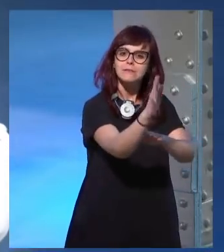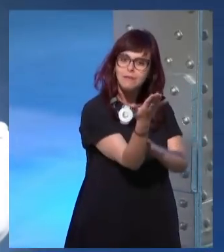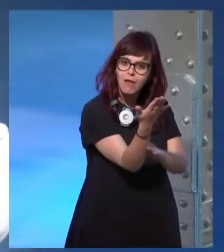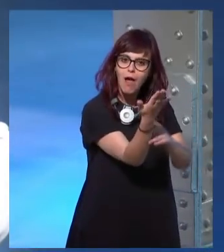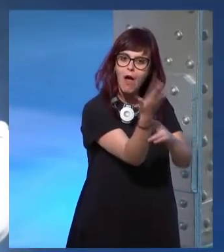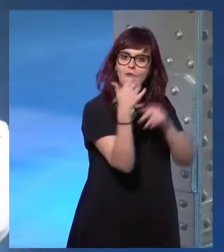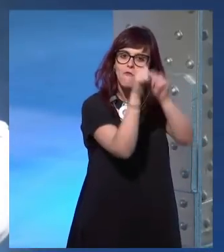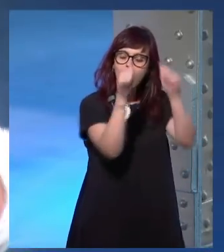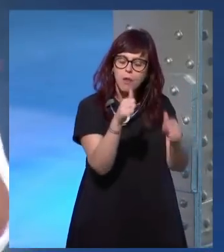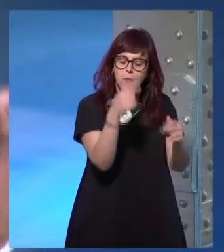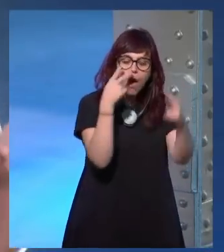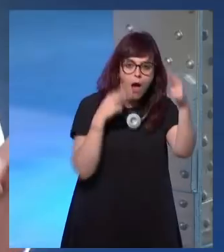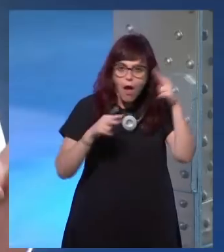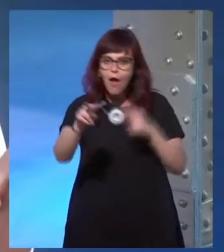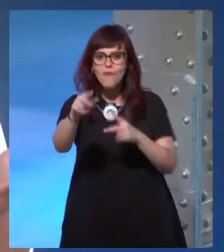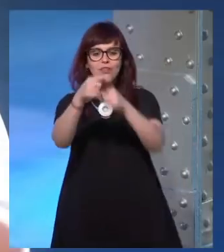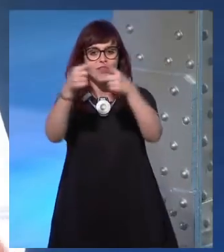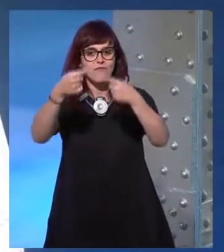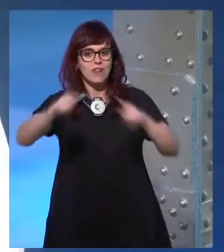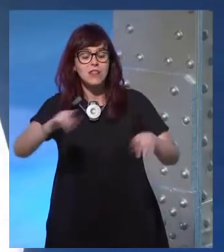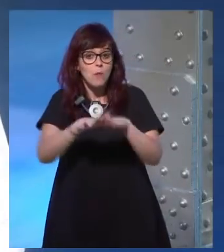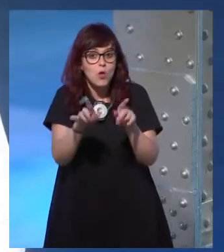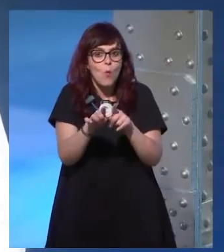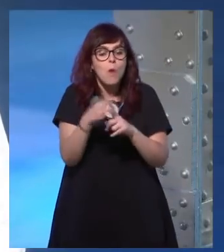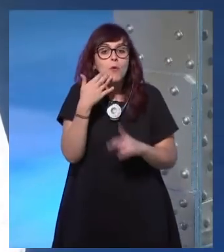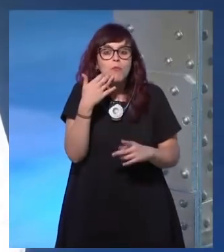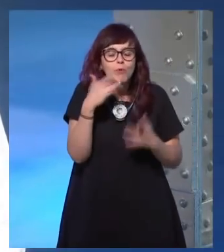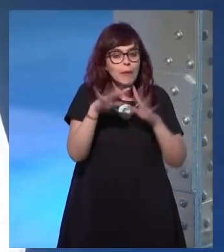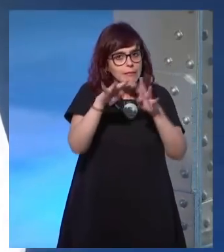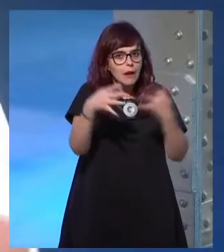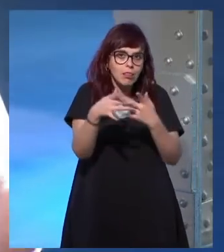people who you know, want to make the world a better place.